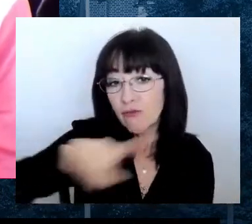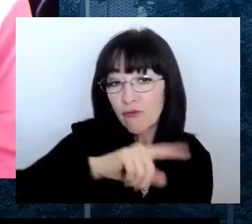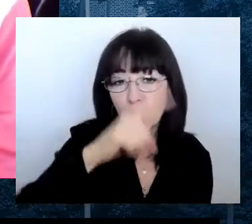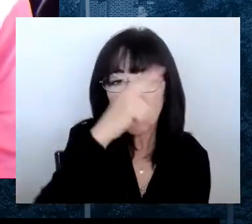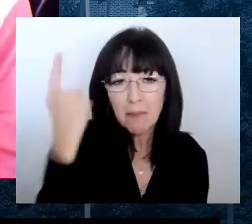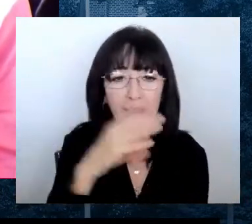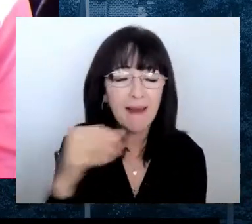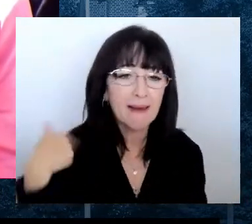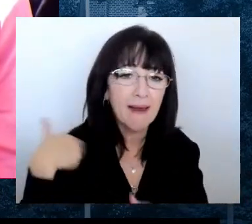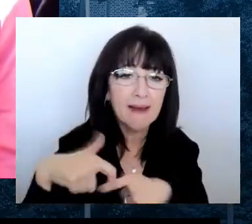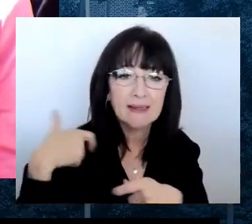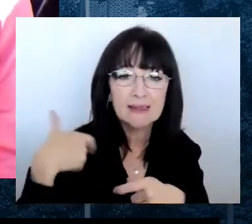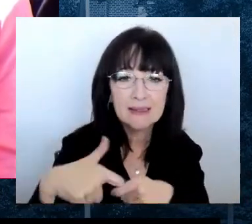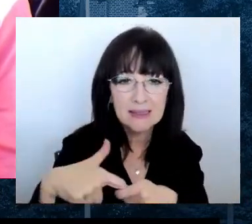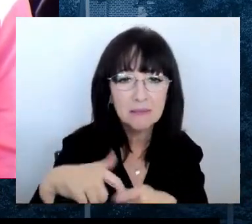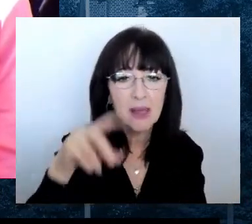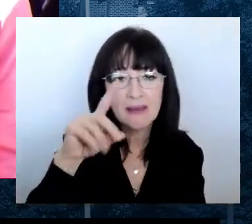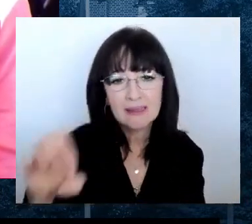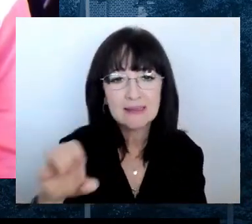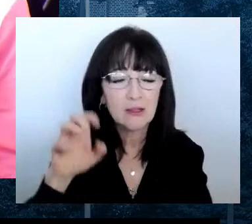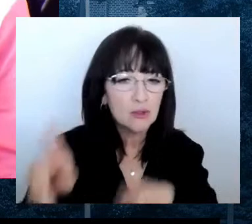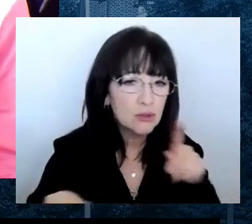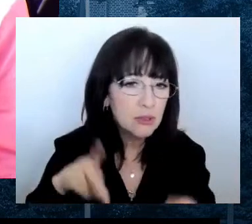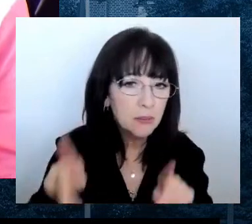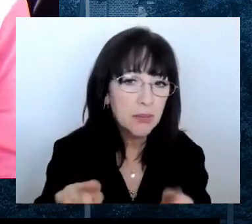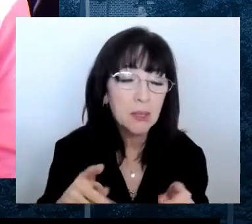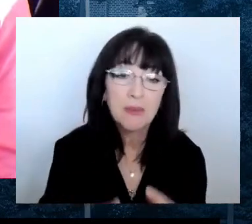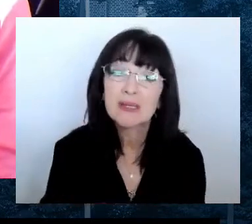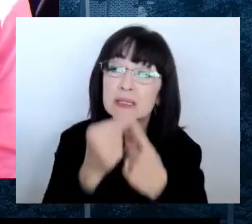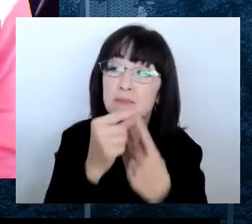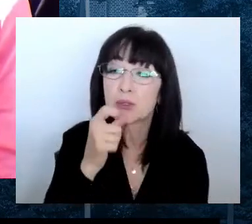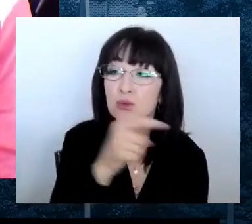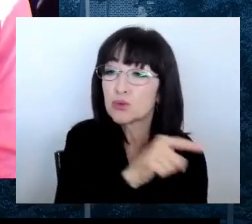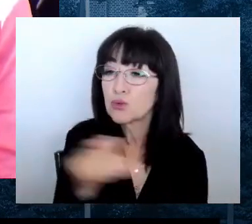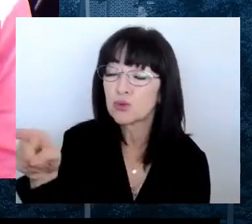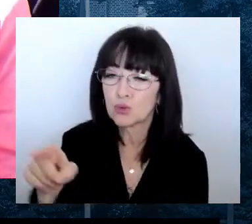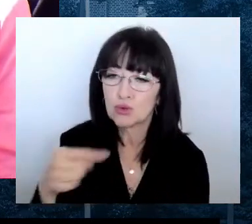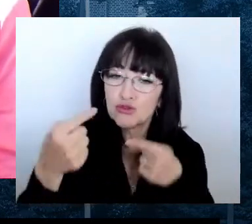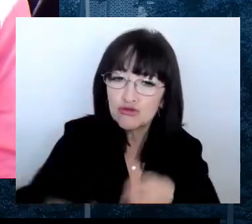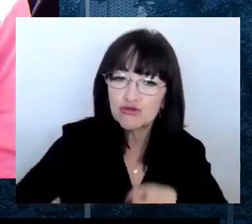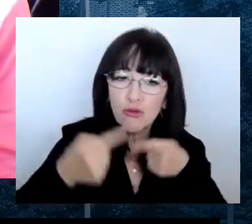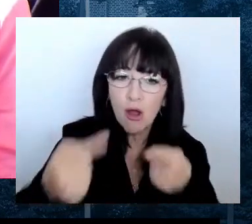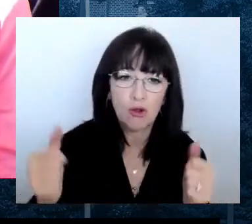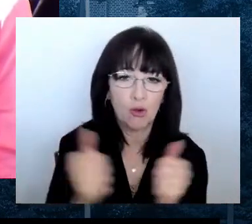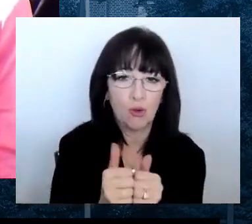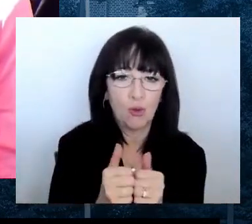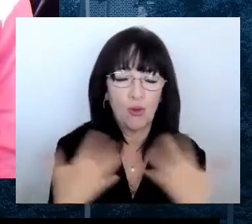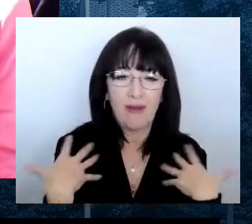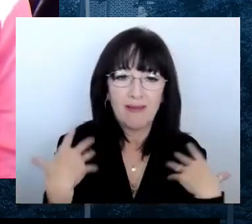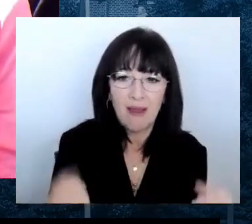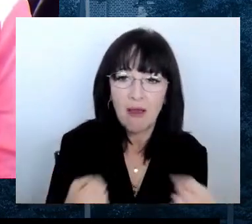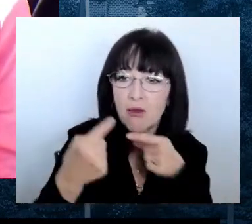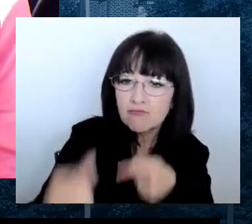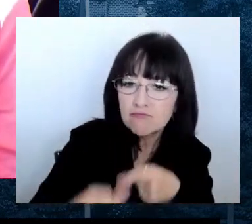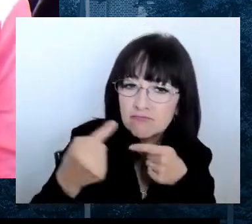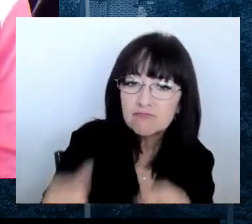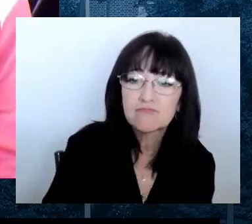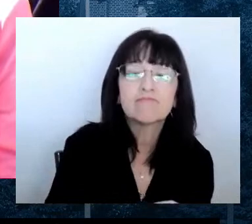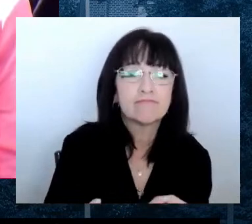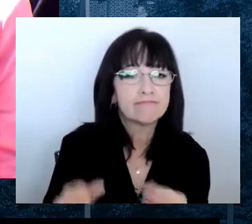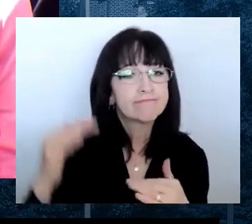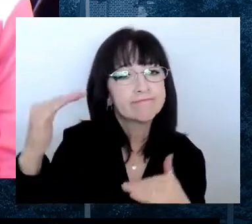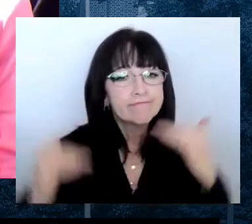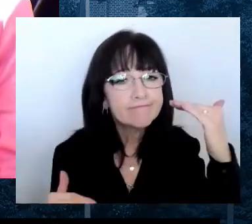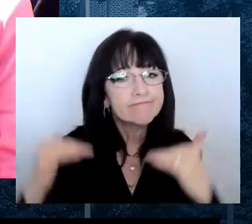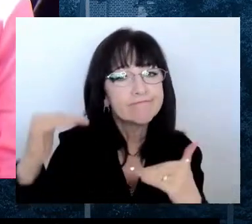in communities that often struggle with chronic health issues and health inequities at a higher rate than other populations. Many